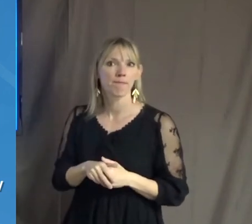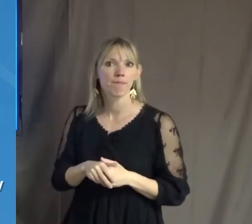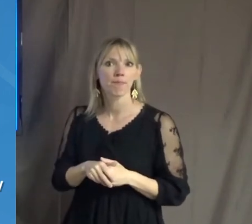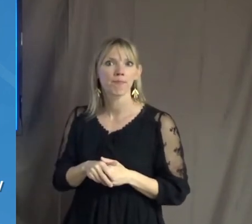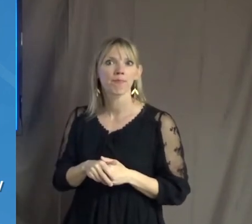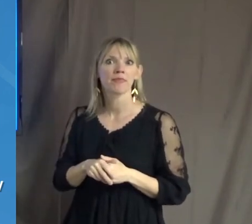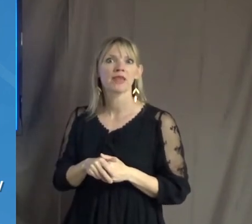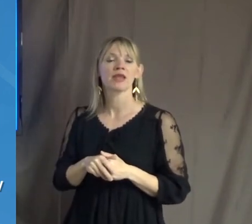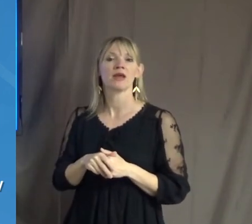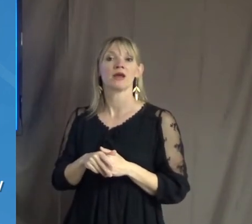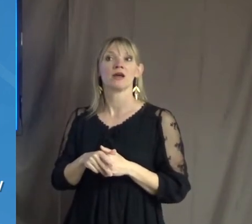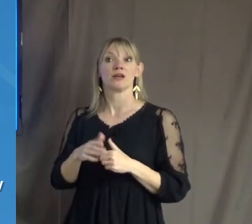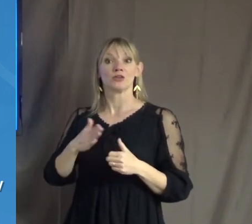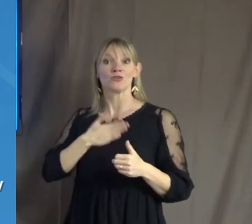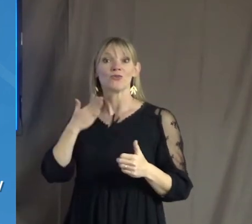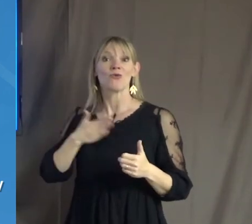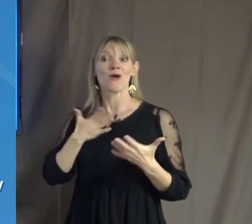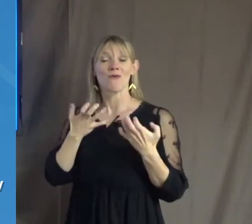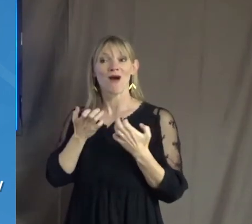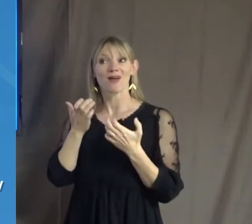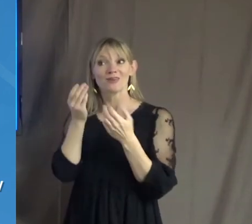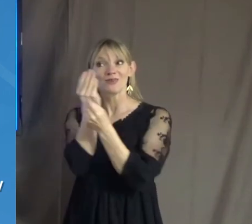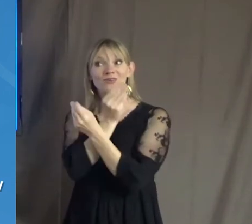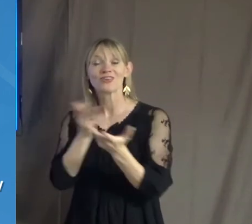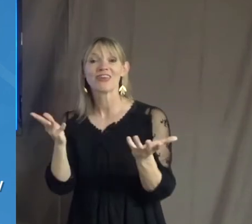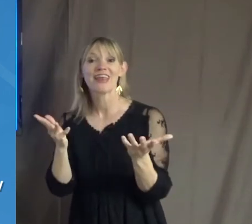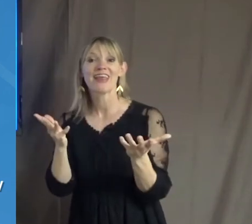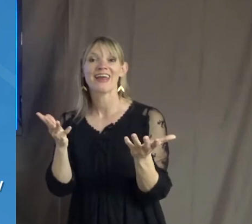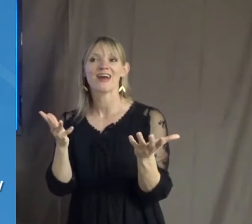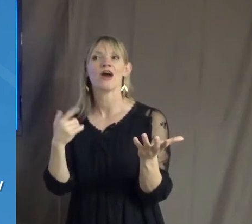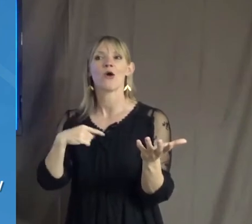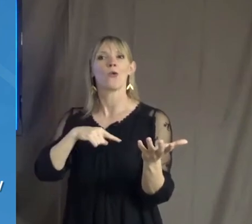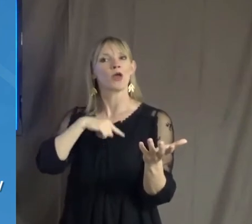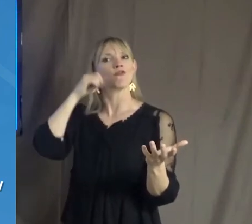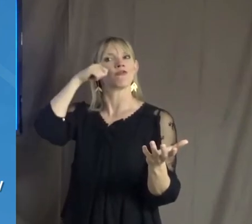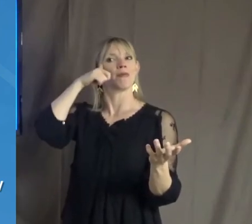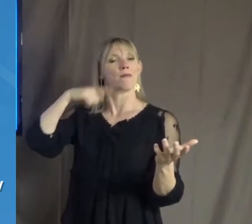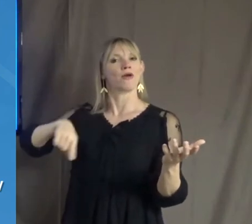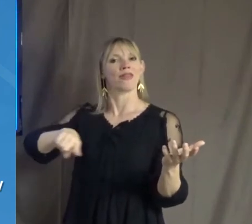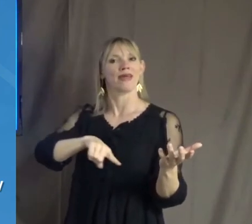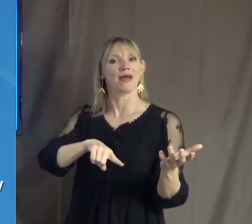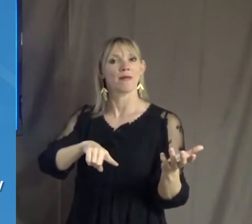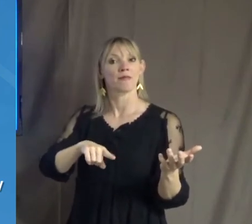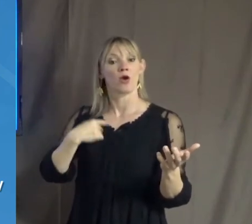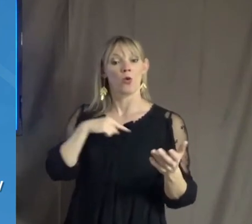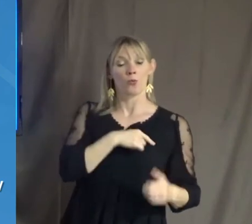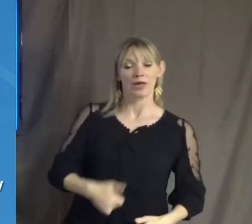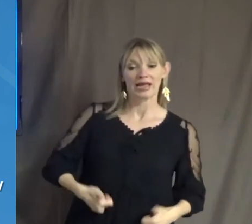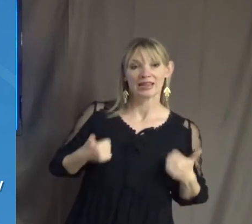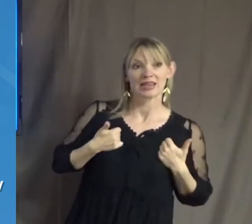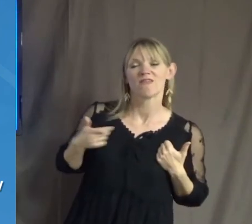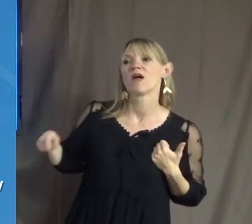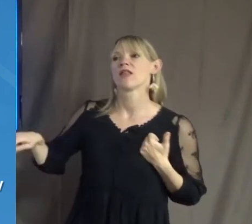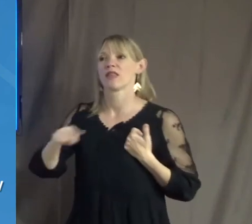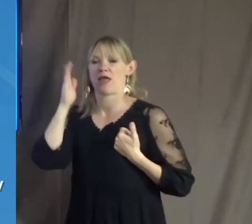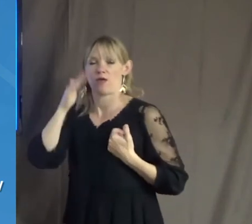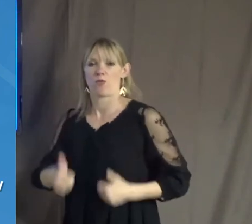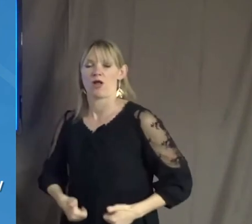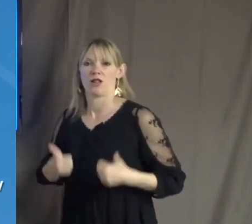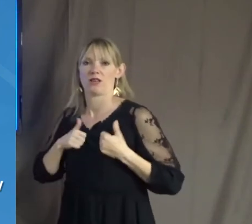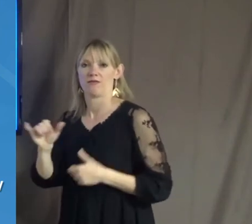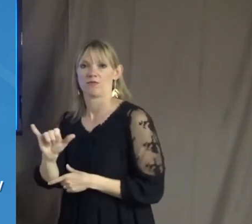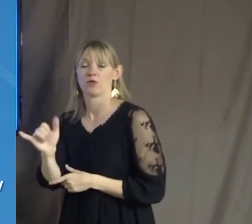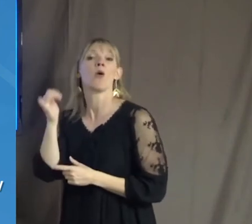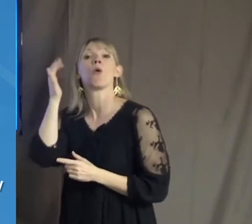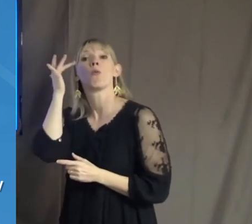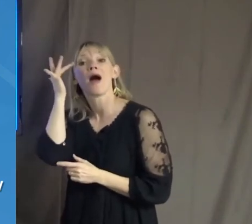yearn to share, we remember them. So long as we live, they too shall live, for they